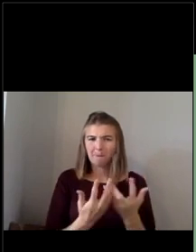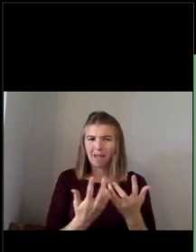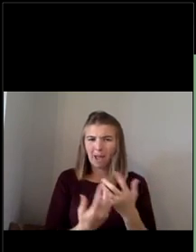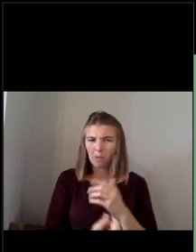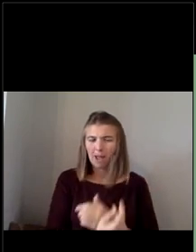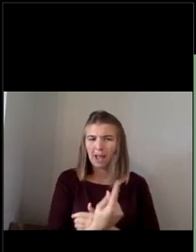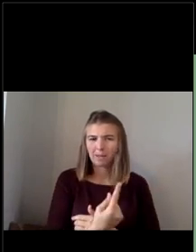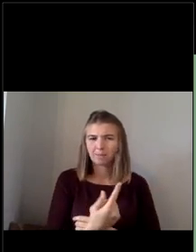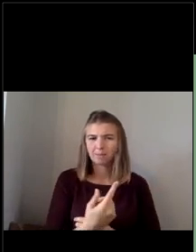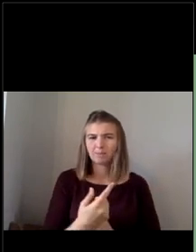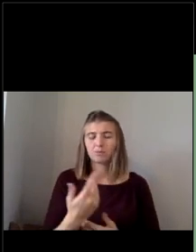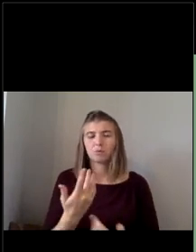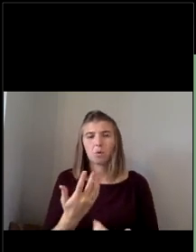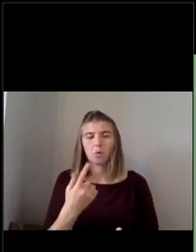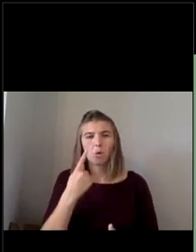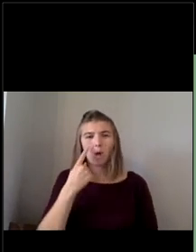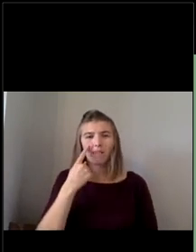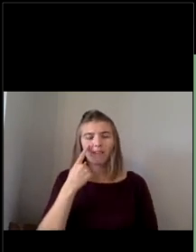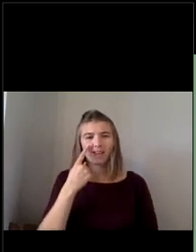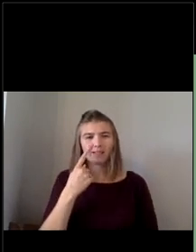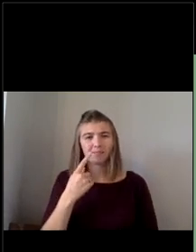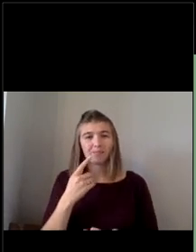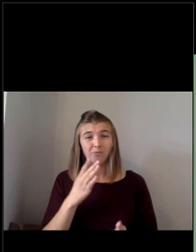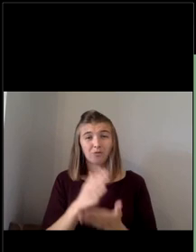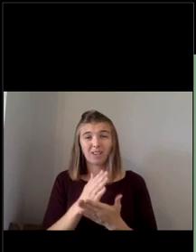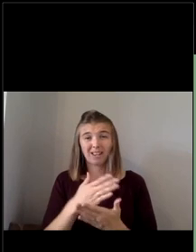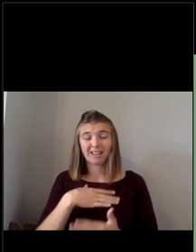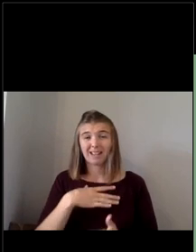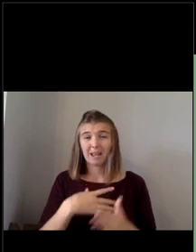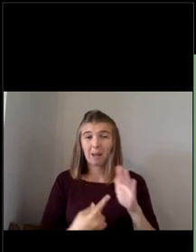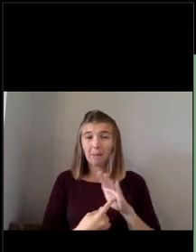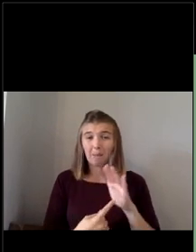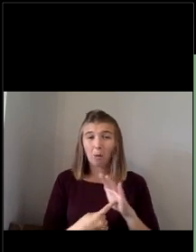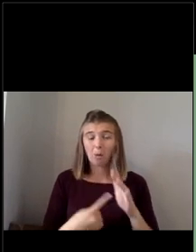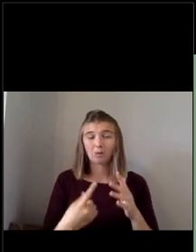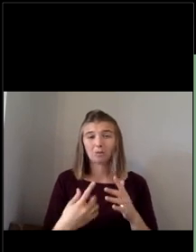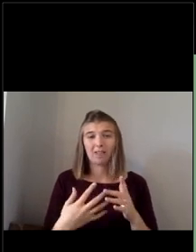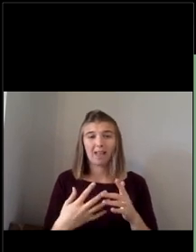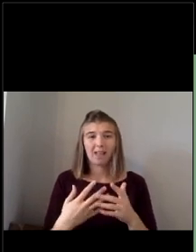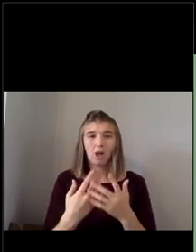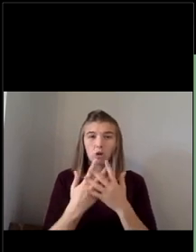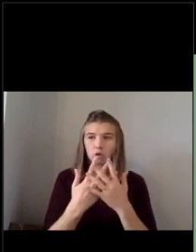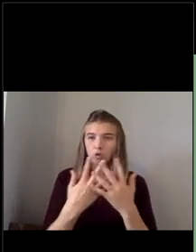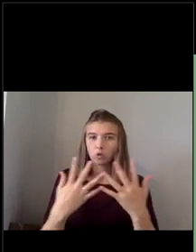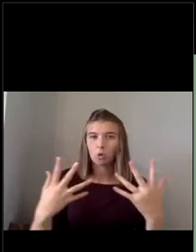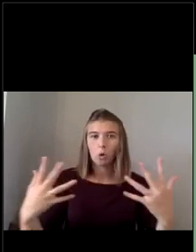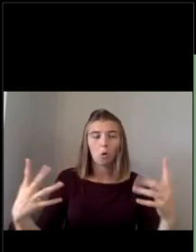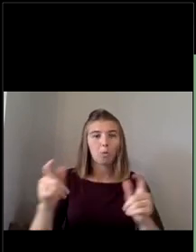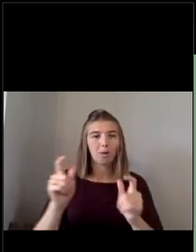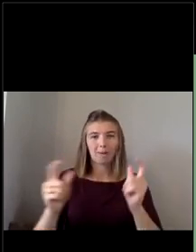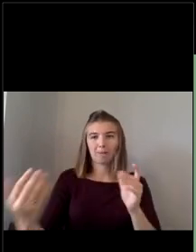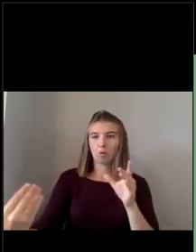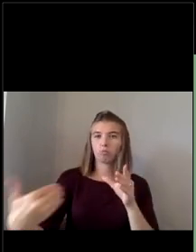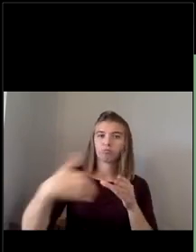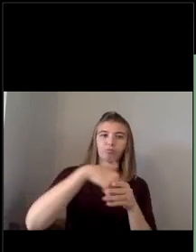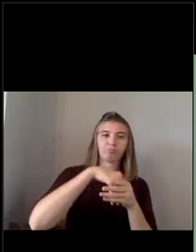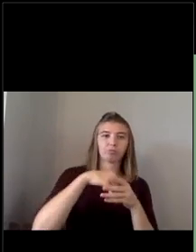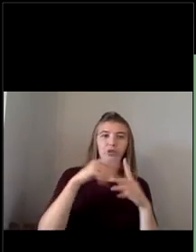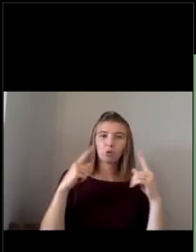from gender, class, and ethnically diverse backgrounds coming to university in the last 20 years or